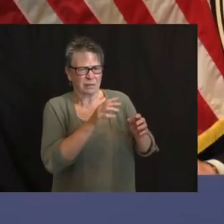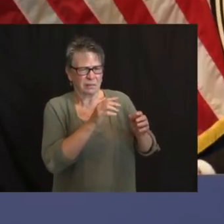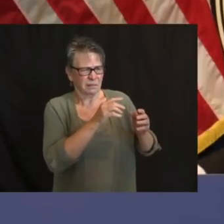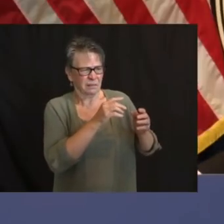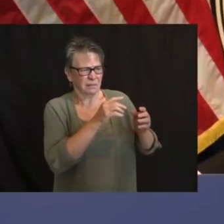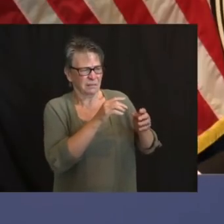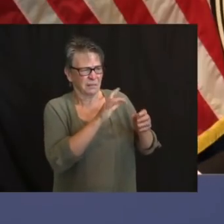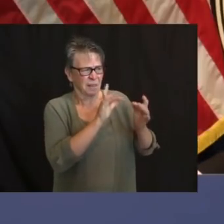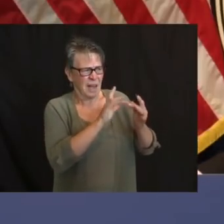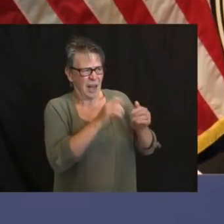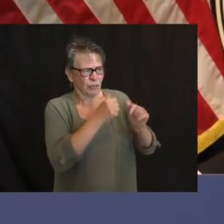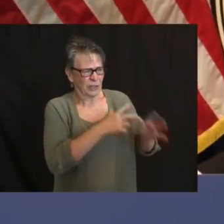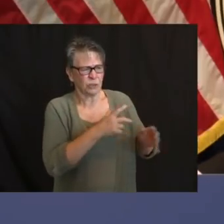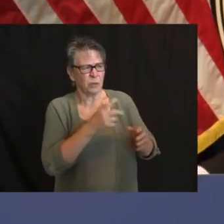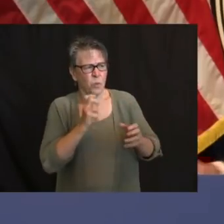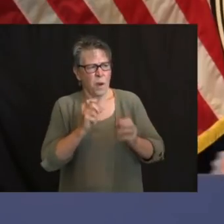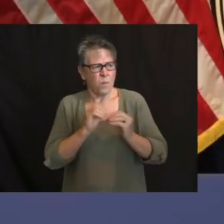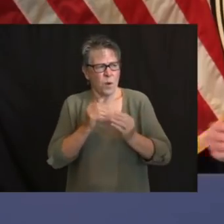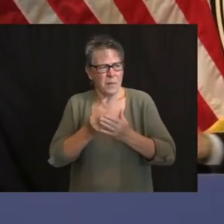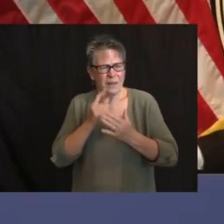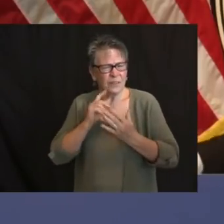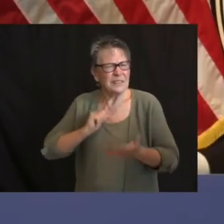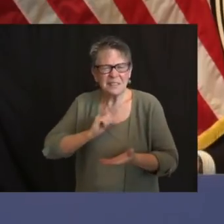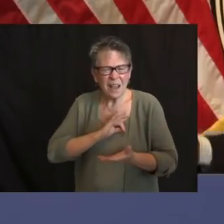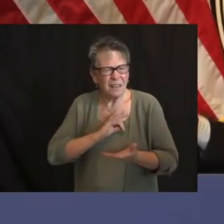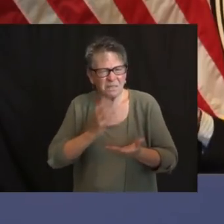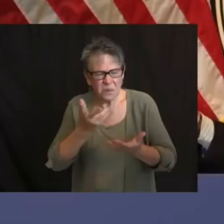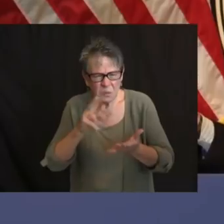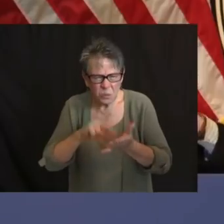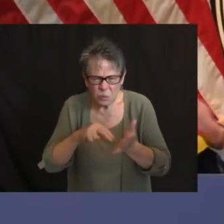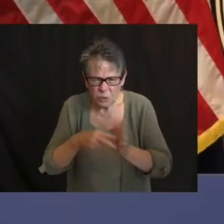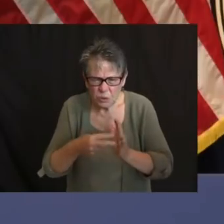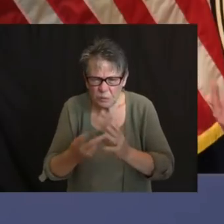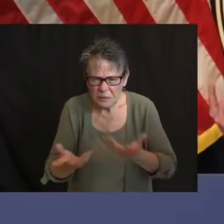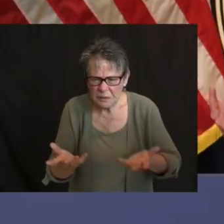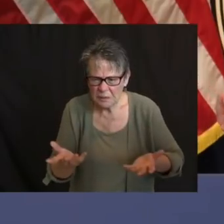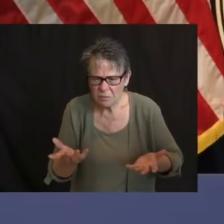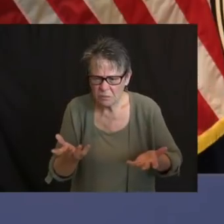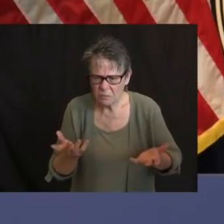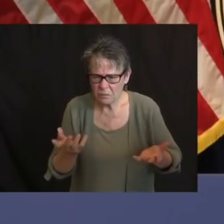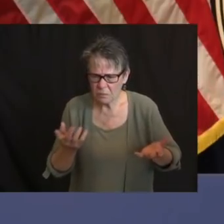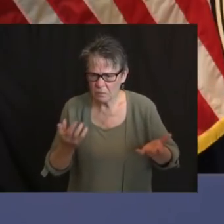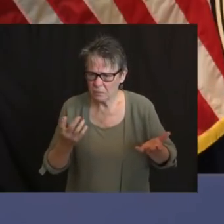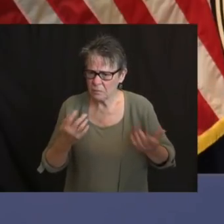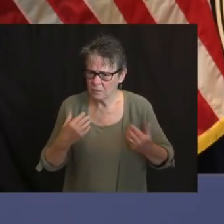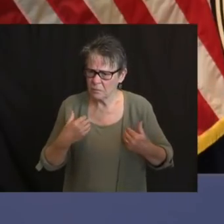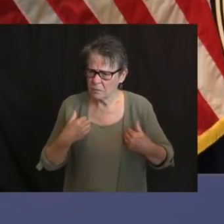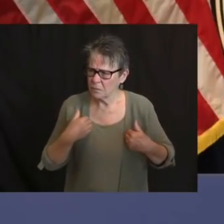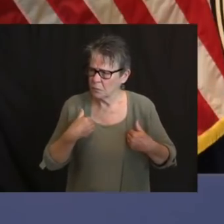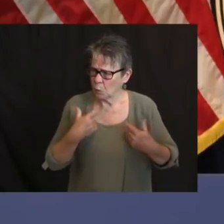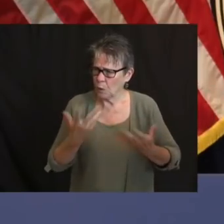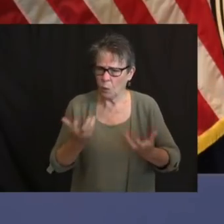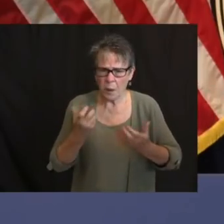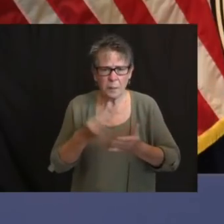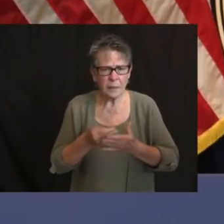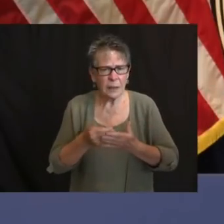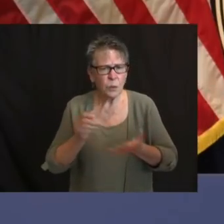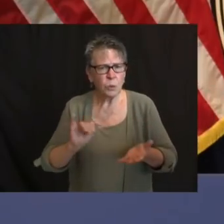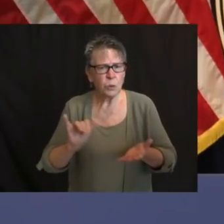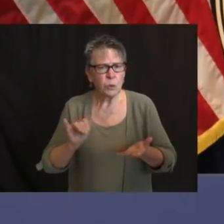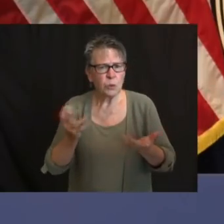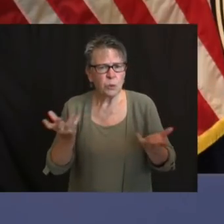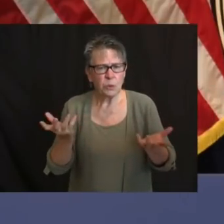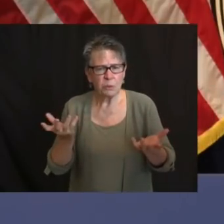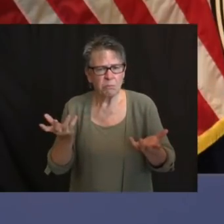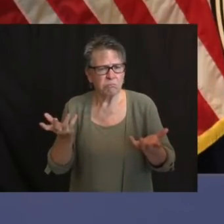that's still at 3 or 4% a month from now, and an RT that's, I don't know, 0.6 something or 0.7 something. This thing